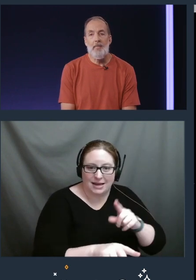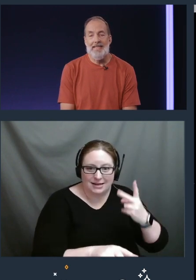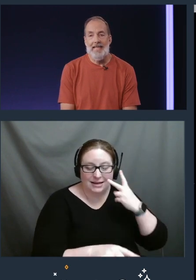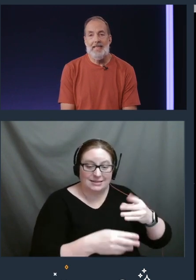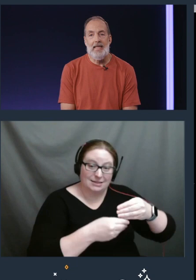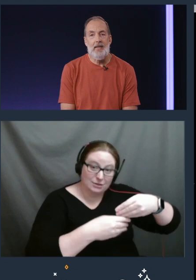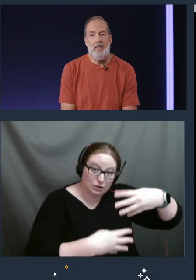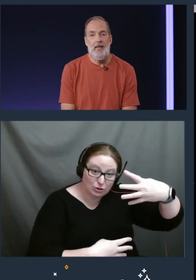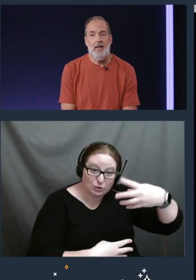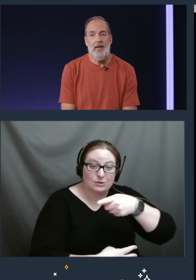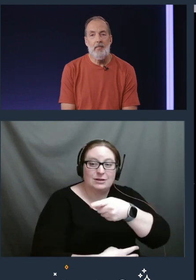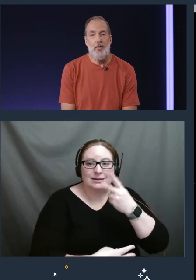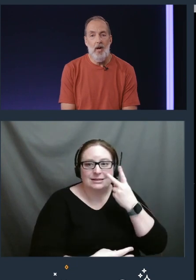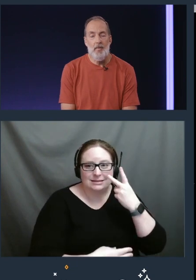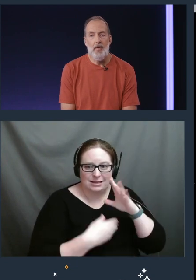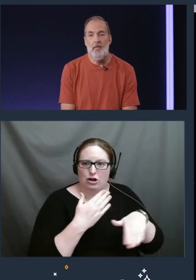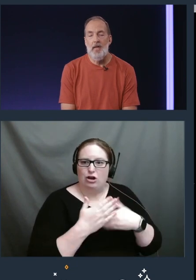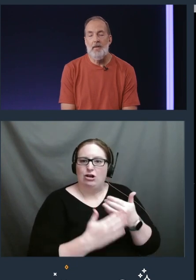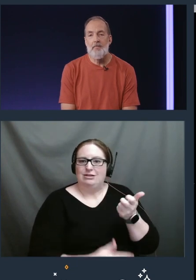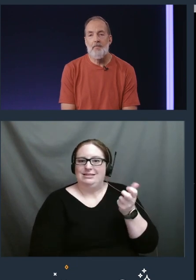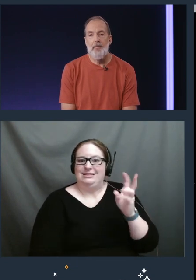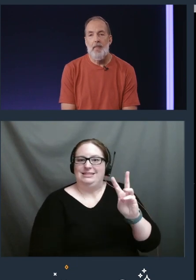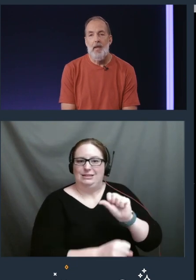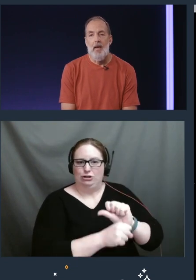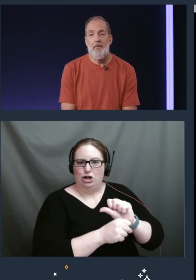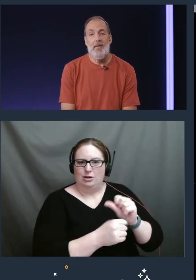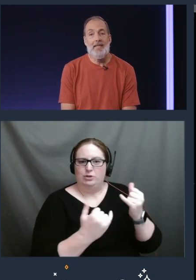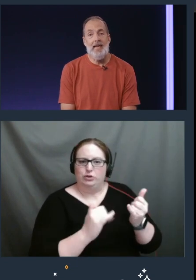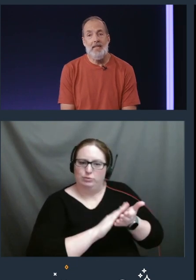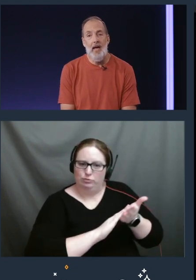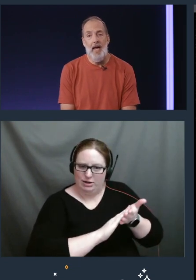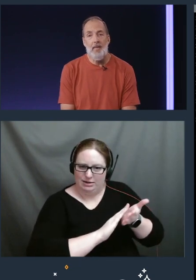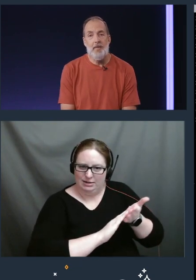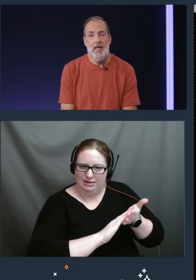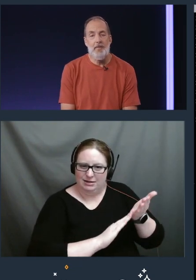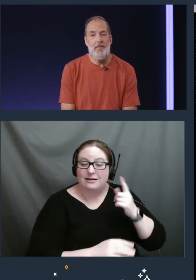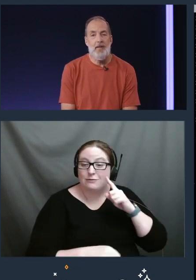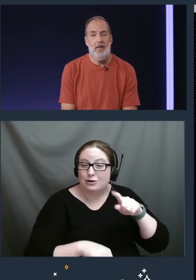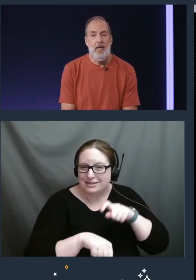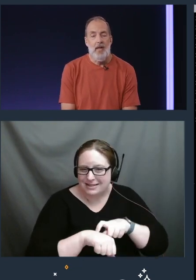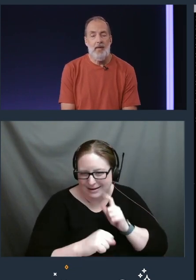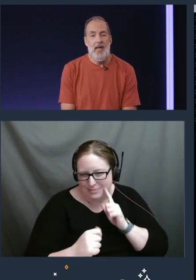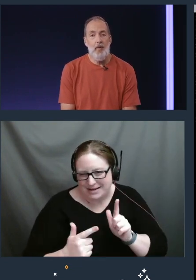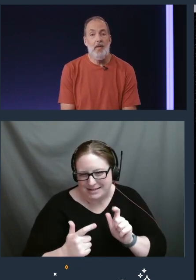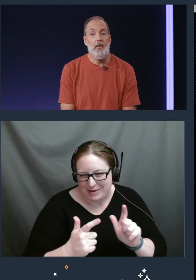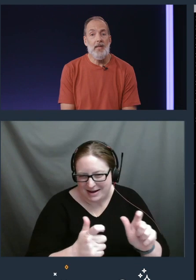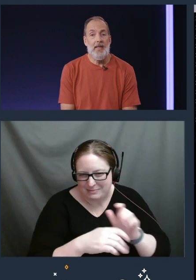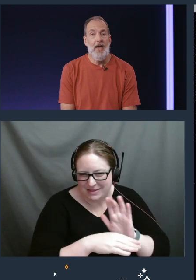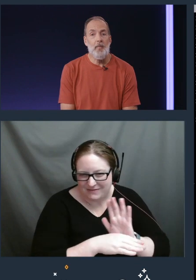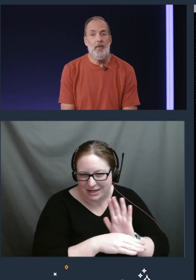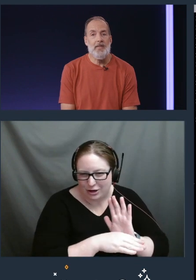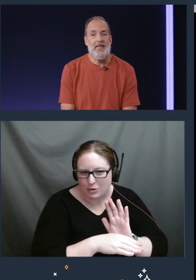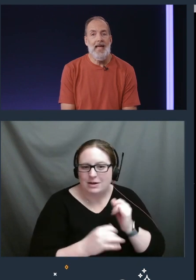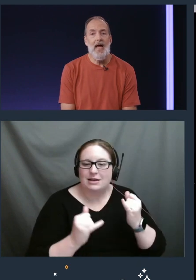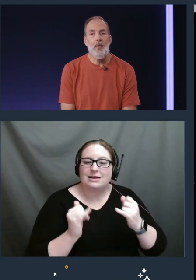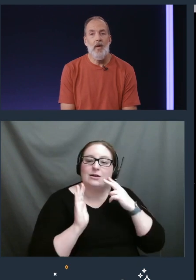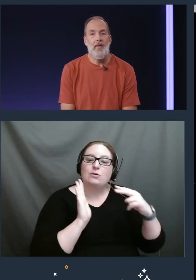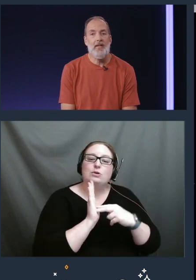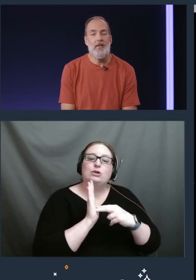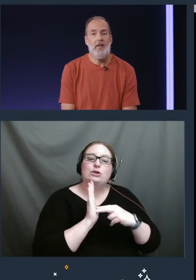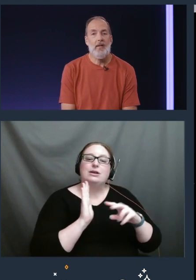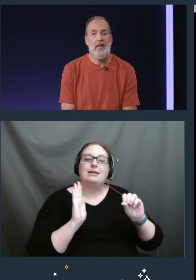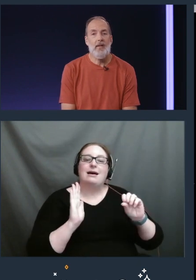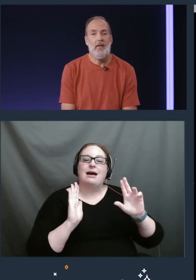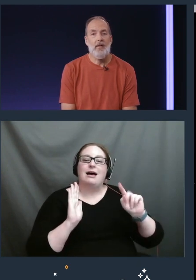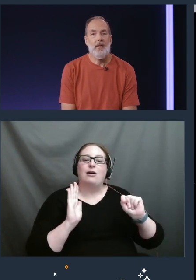all 16 jobs are running. For the sake of time, I sped up the video, and now I'm going to look at the output to see how long